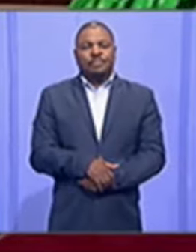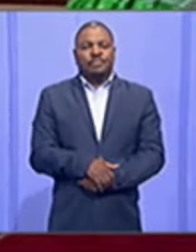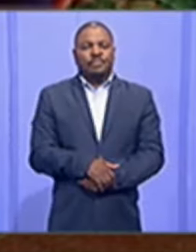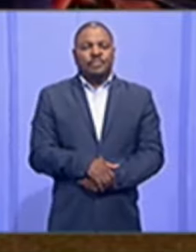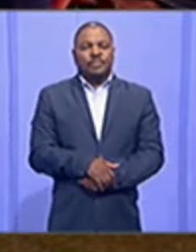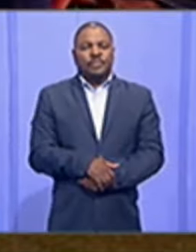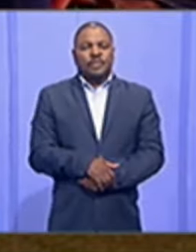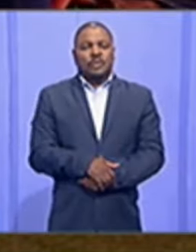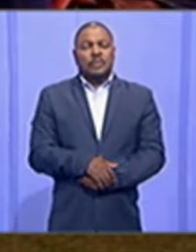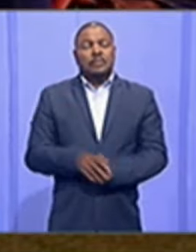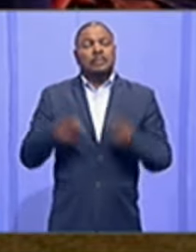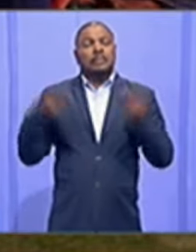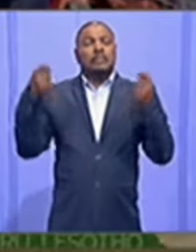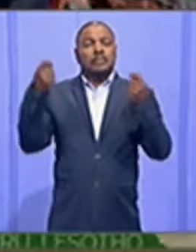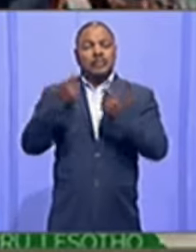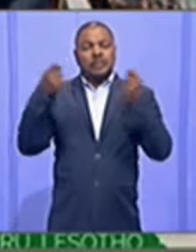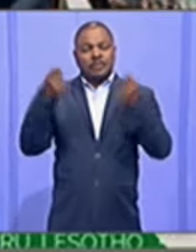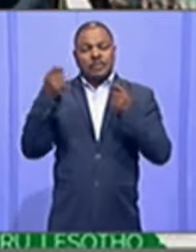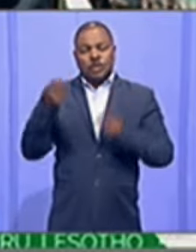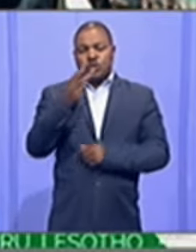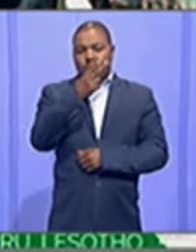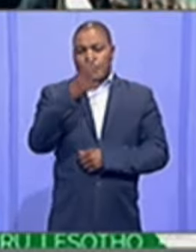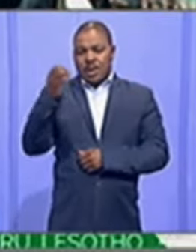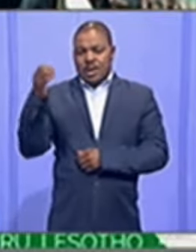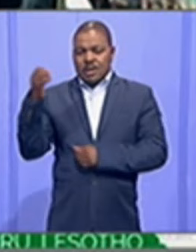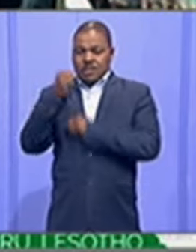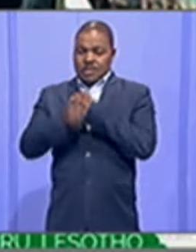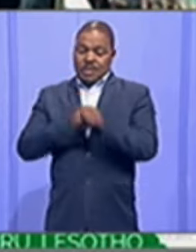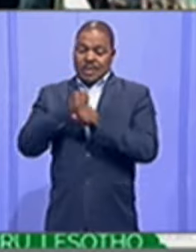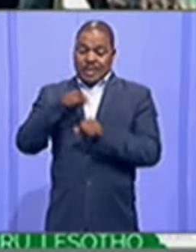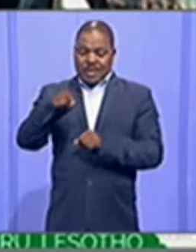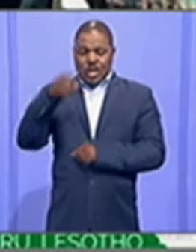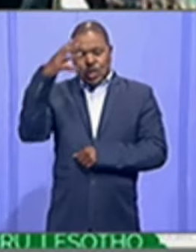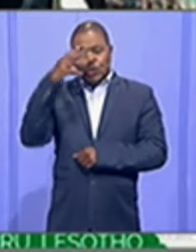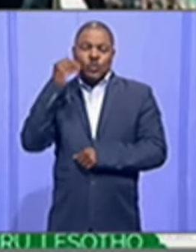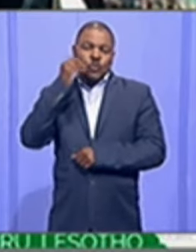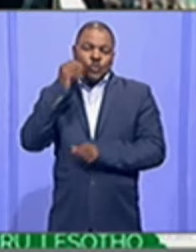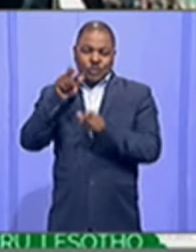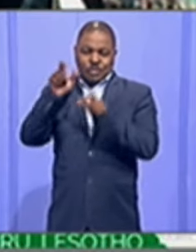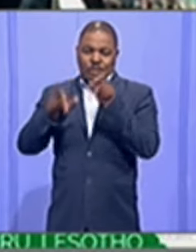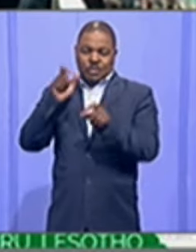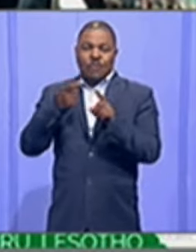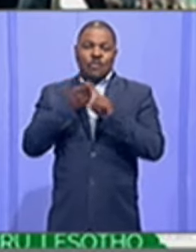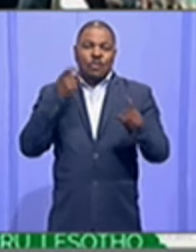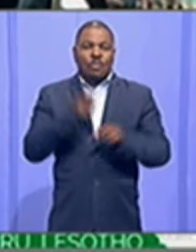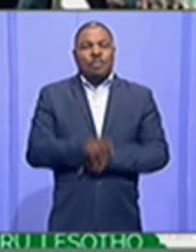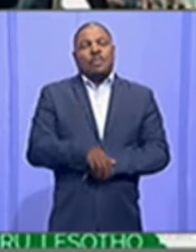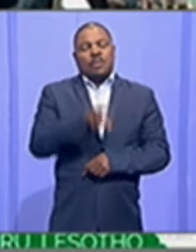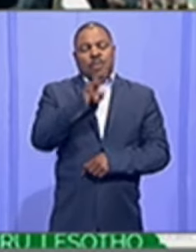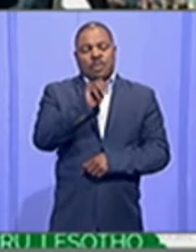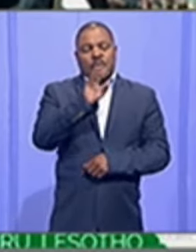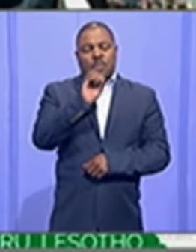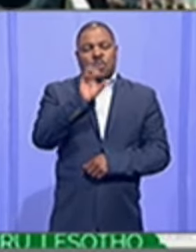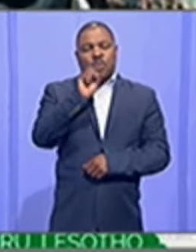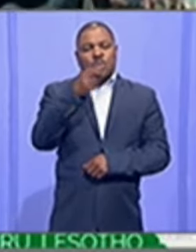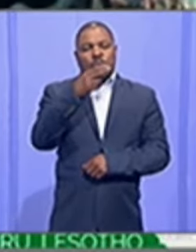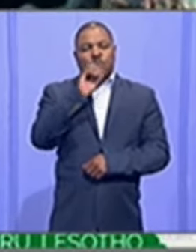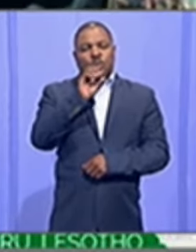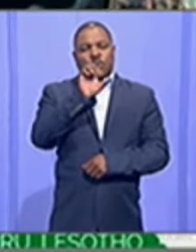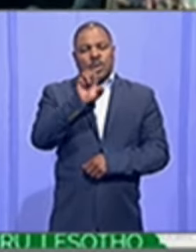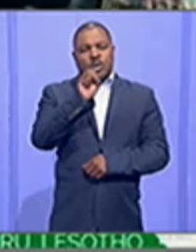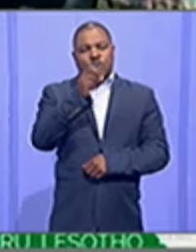Go ketekwa ga mengwage e 200 ya go ba gona ga mohlopo wa Basotho ka morena Moshweshwe wa pele letšatšing le la go ikemela